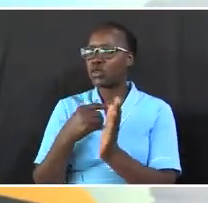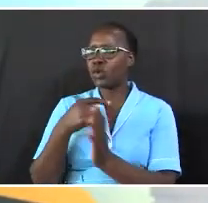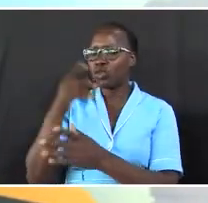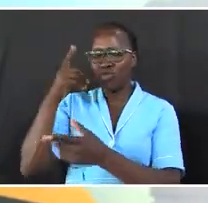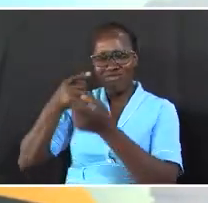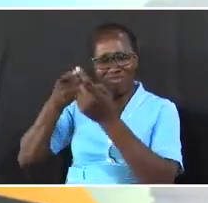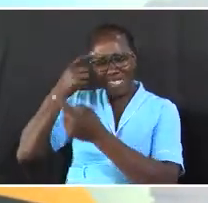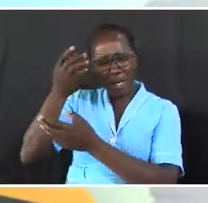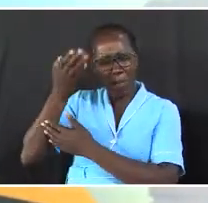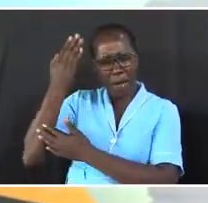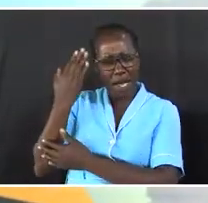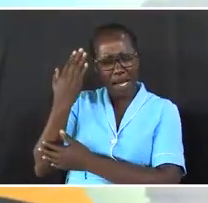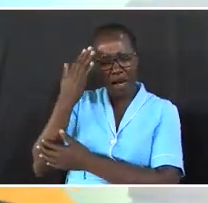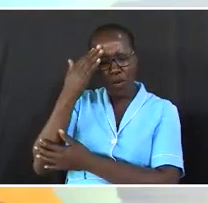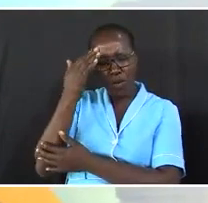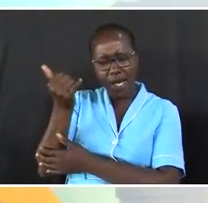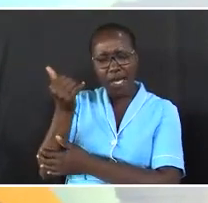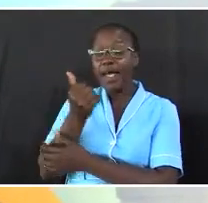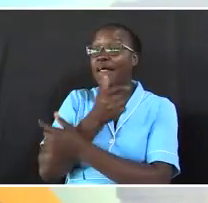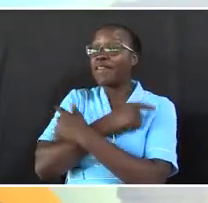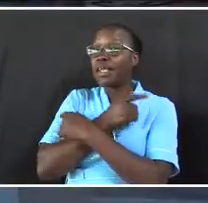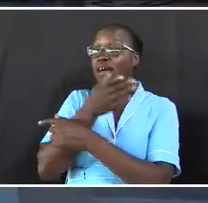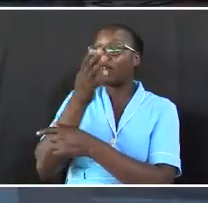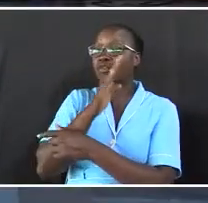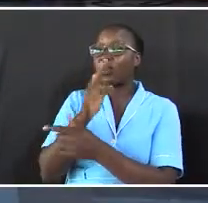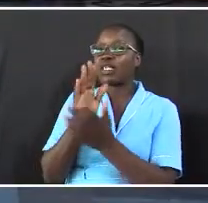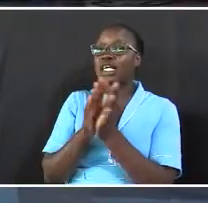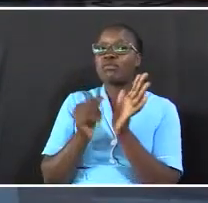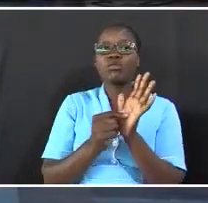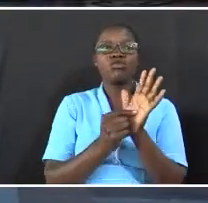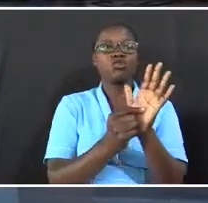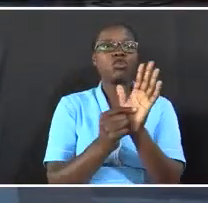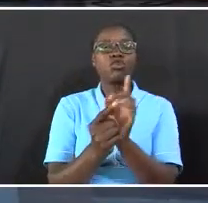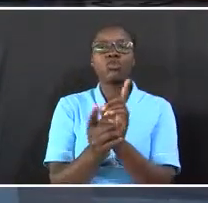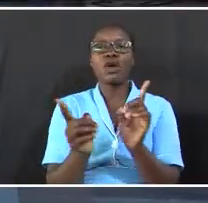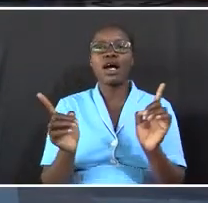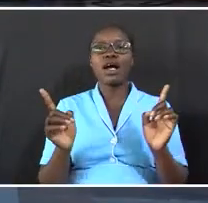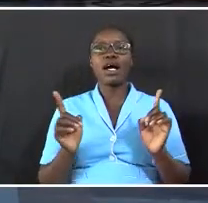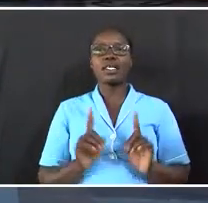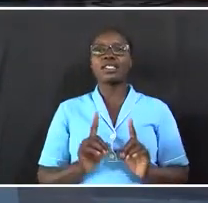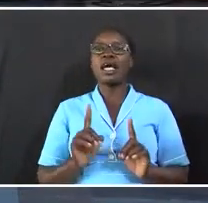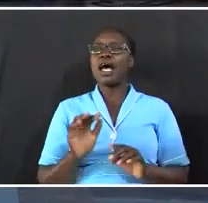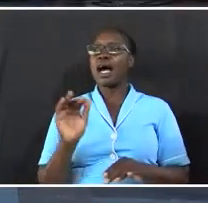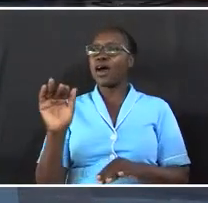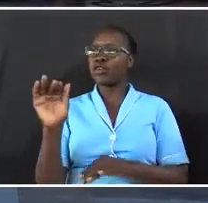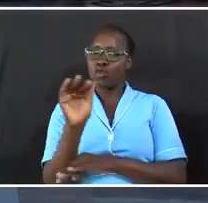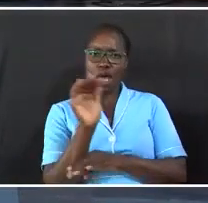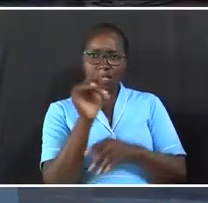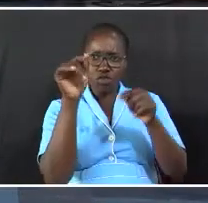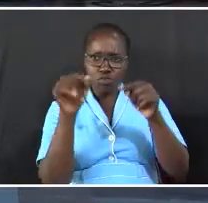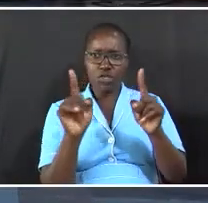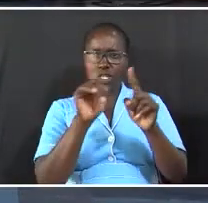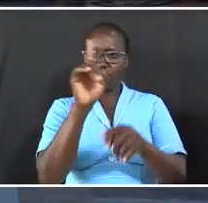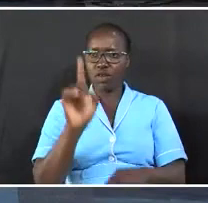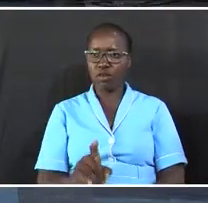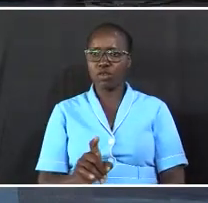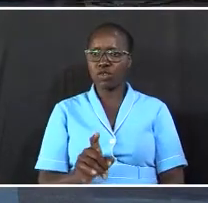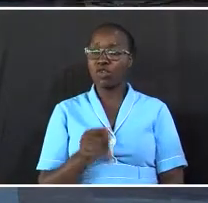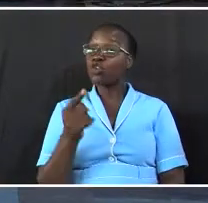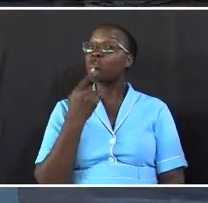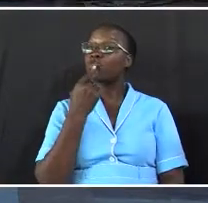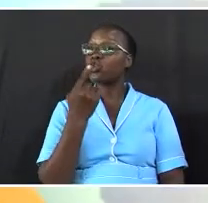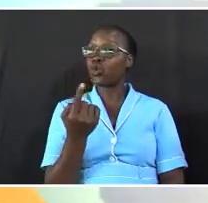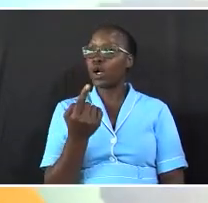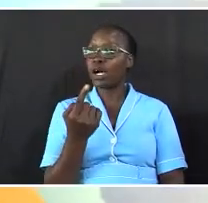reflect. Because the love of God has been displayed to us, I want to ask yourself a question. Are you